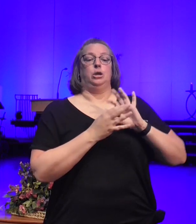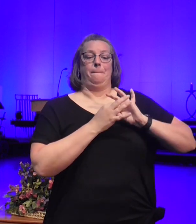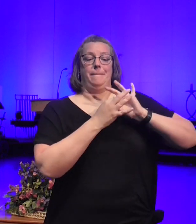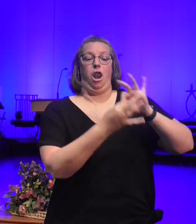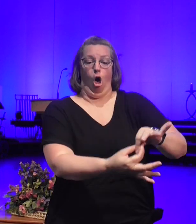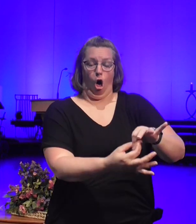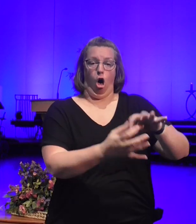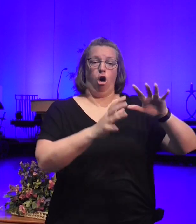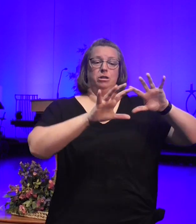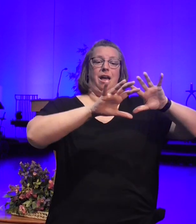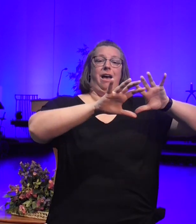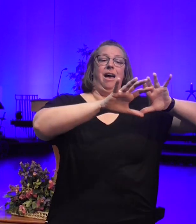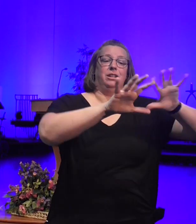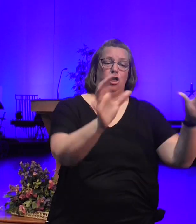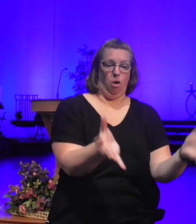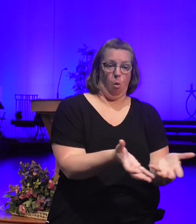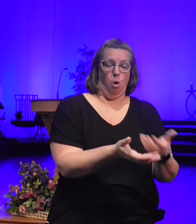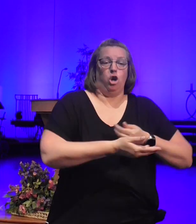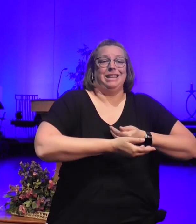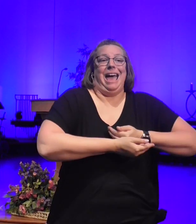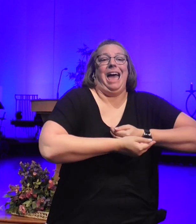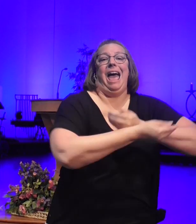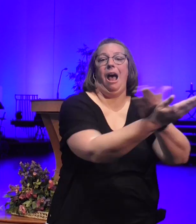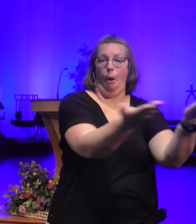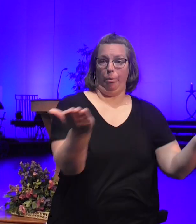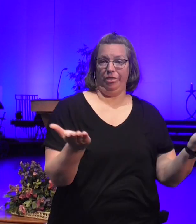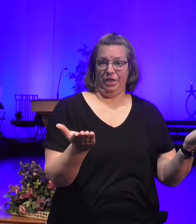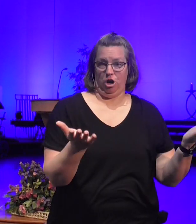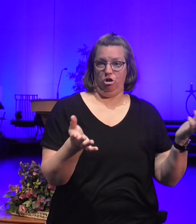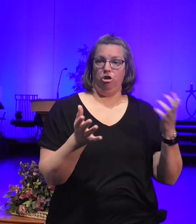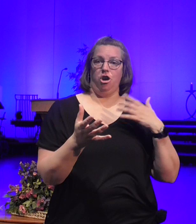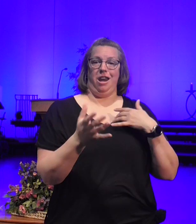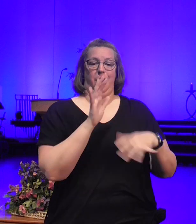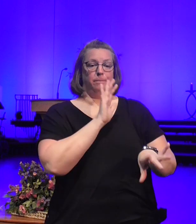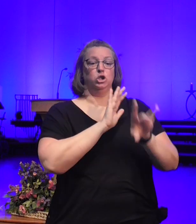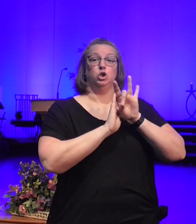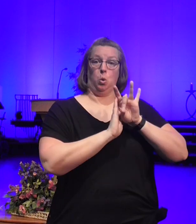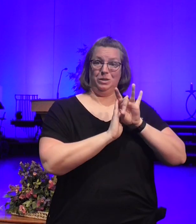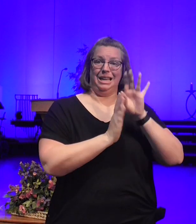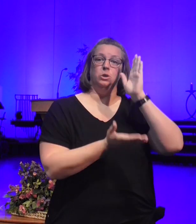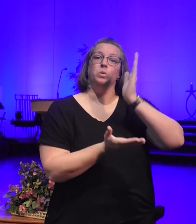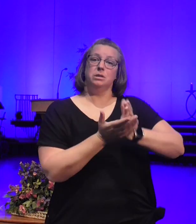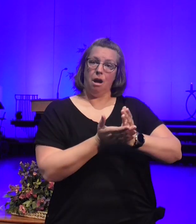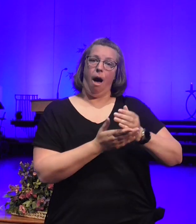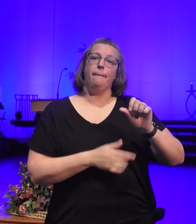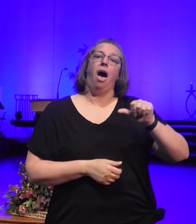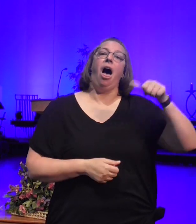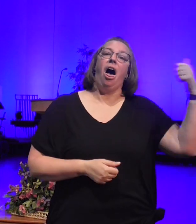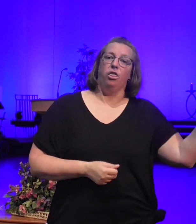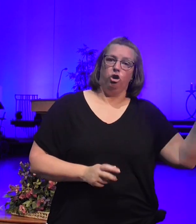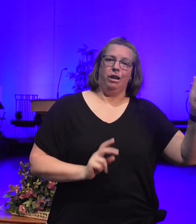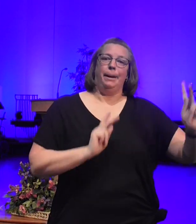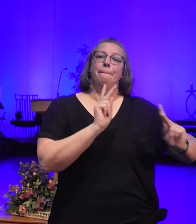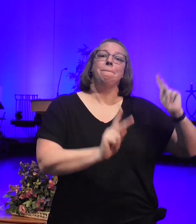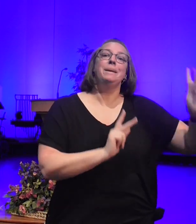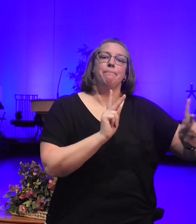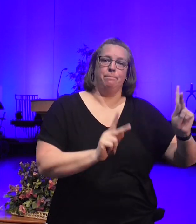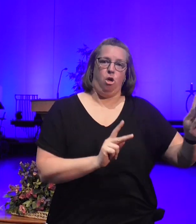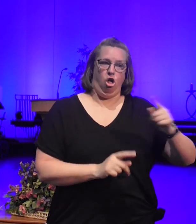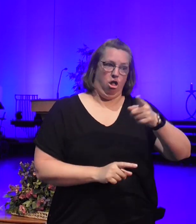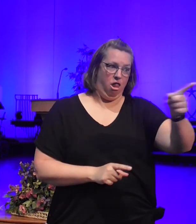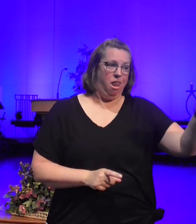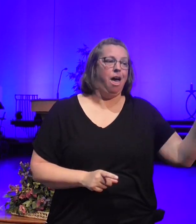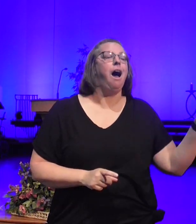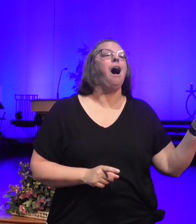world to belong, and then choose consciously to stop othering other people and allow them to belong where they